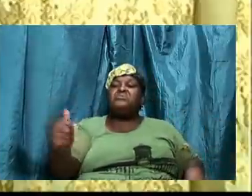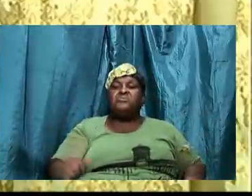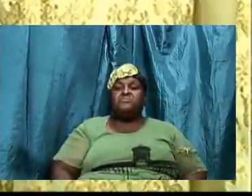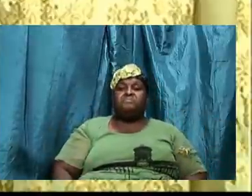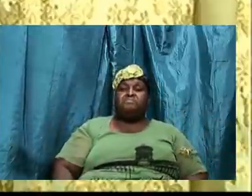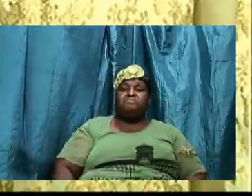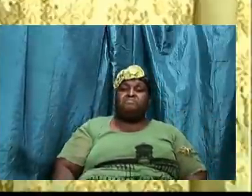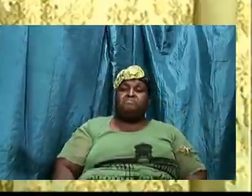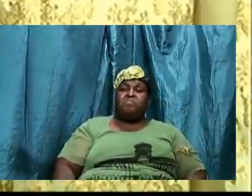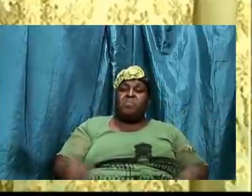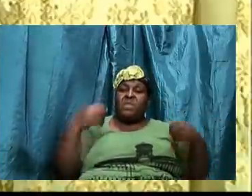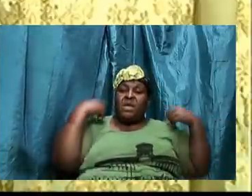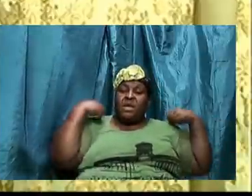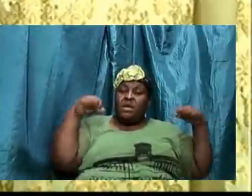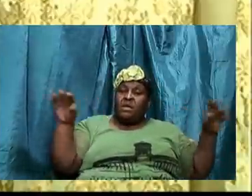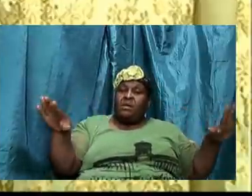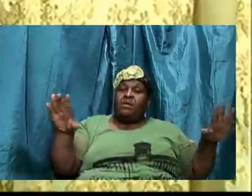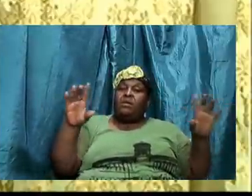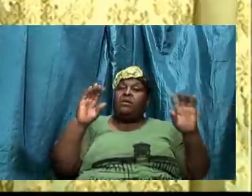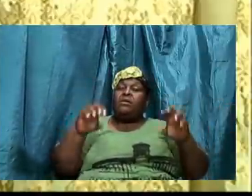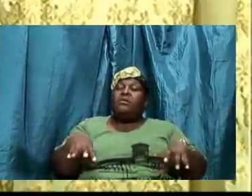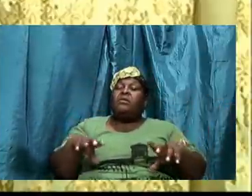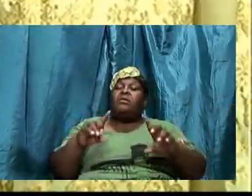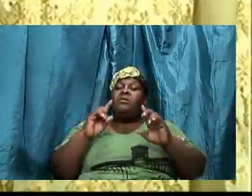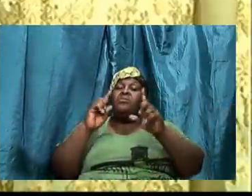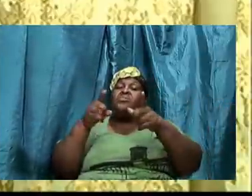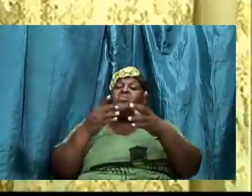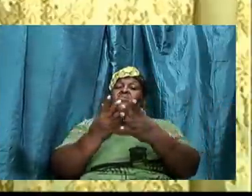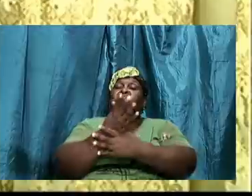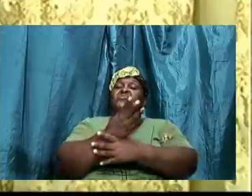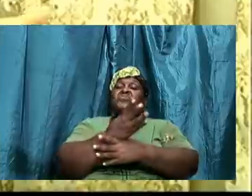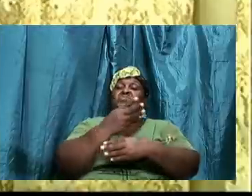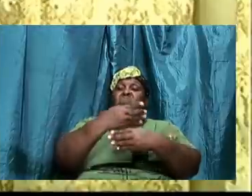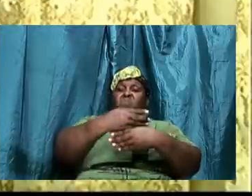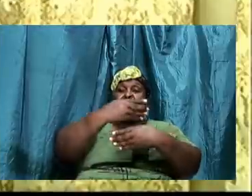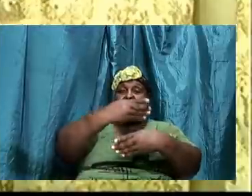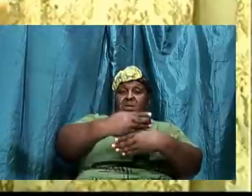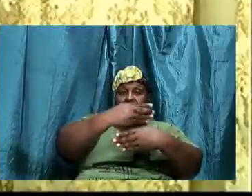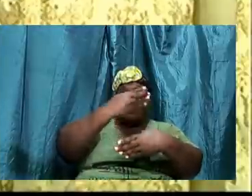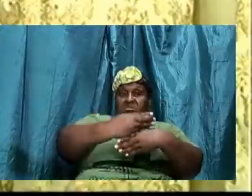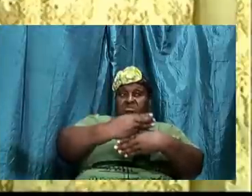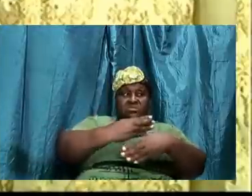They can go through walls. We can't go through walls. We are limited.